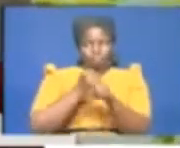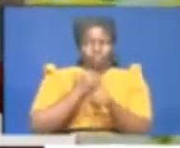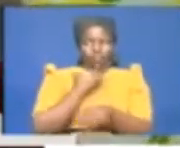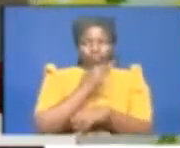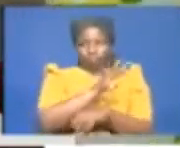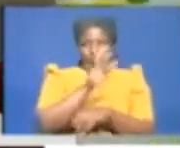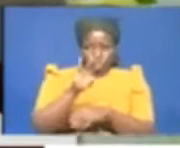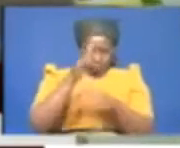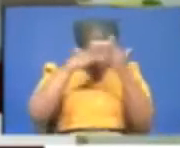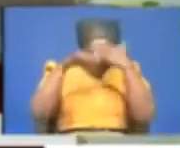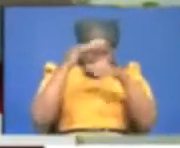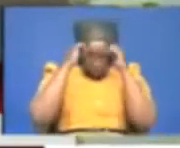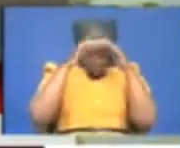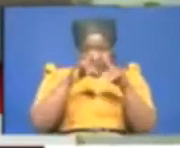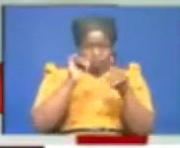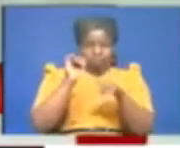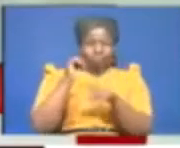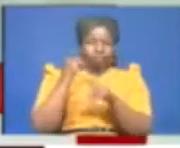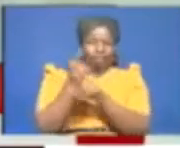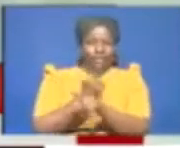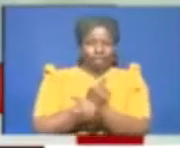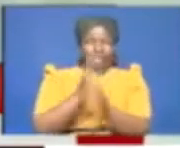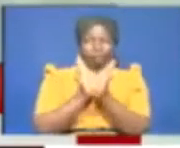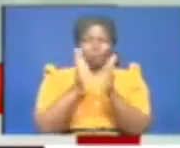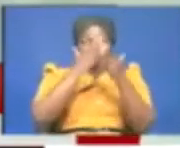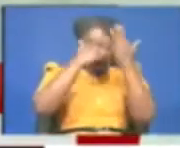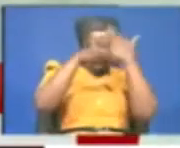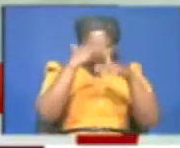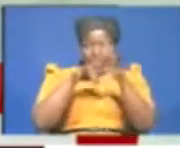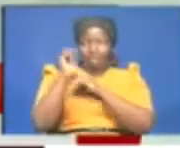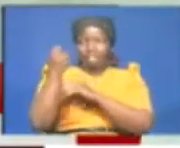university students from various public universities in Kenya have so far benefited.